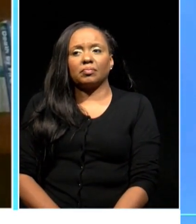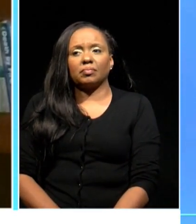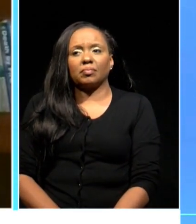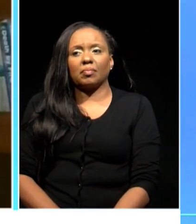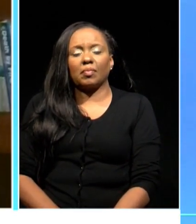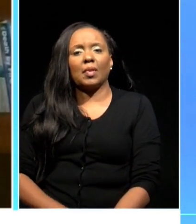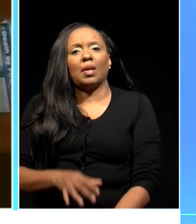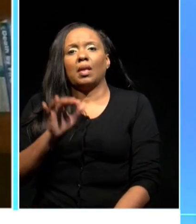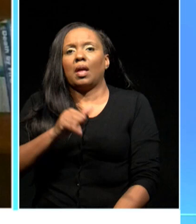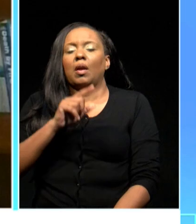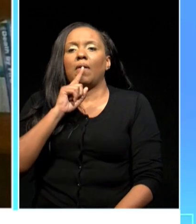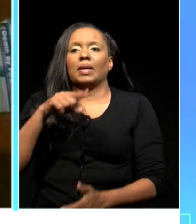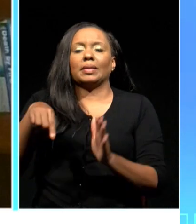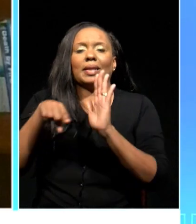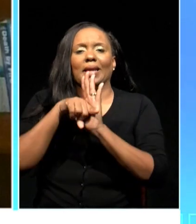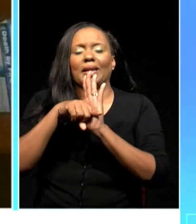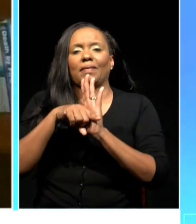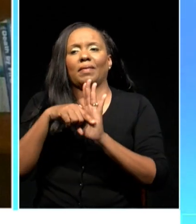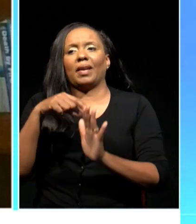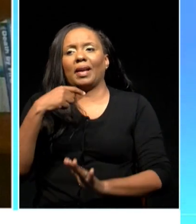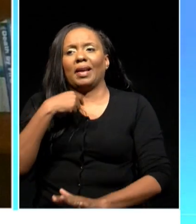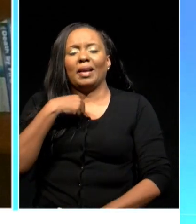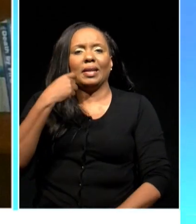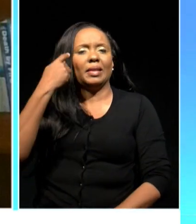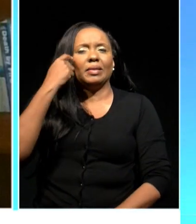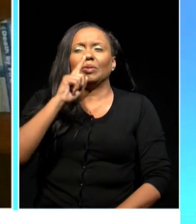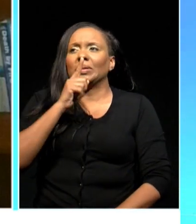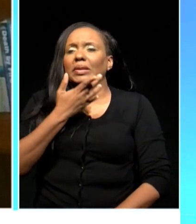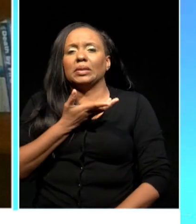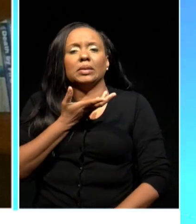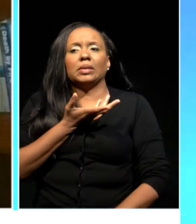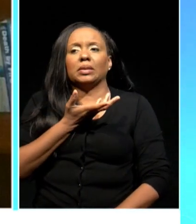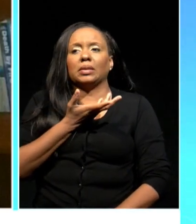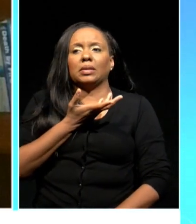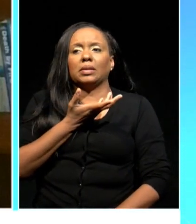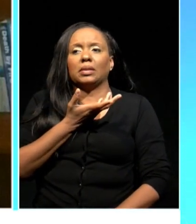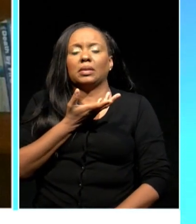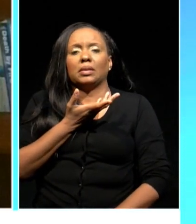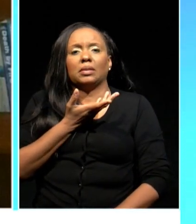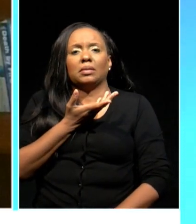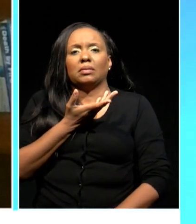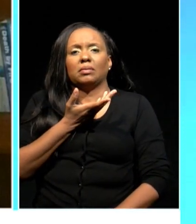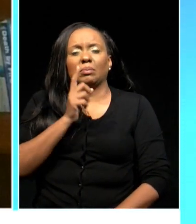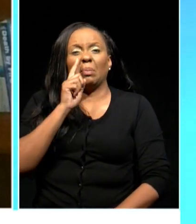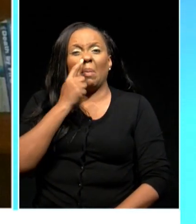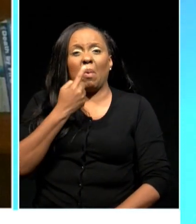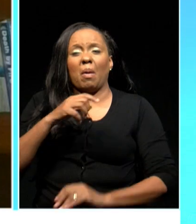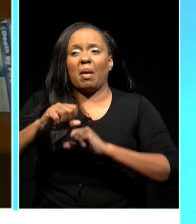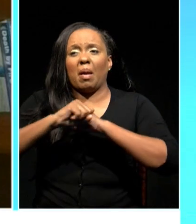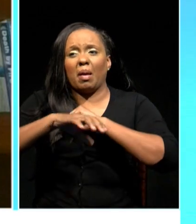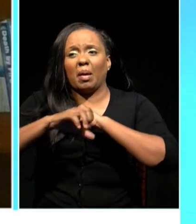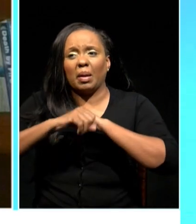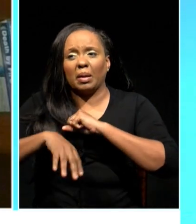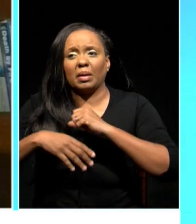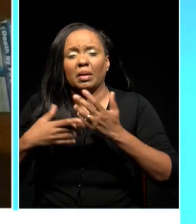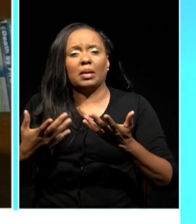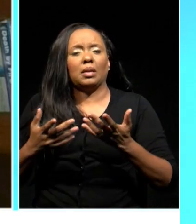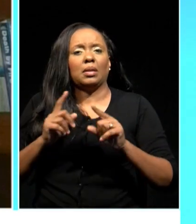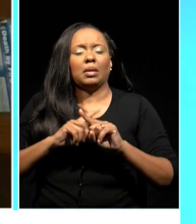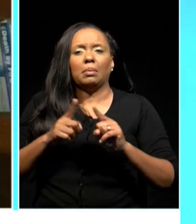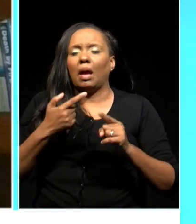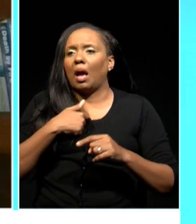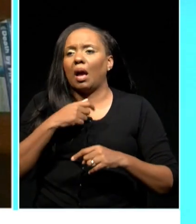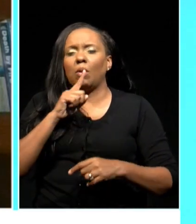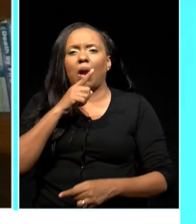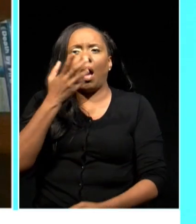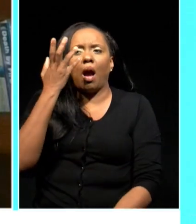because I found it to be a very flat and boring campaign, because almost from the very beginning there was almost like a fait accompli, and I